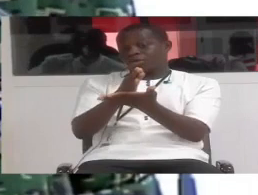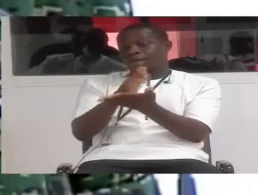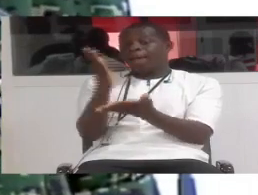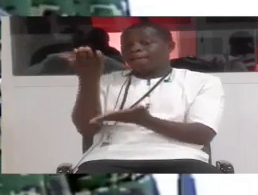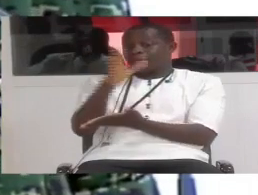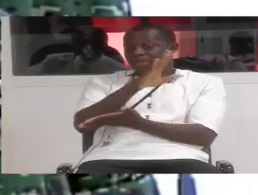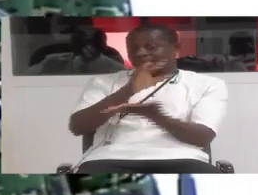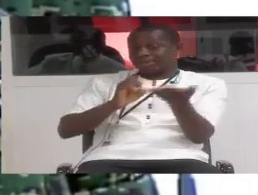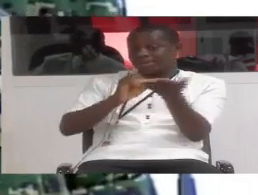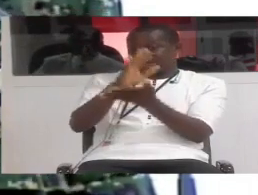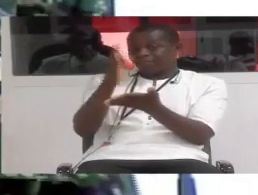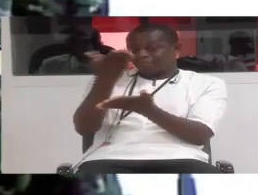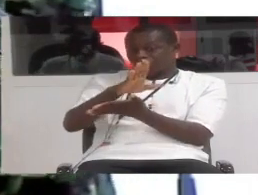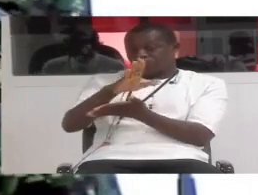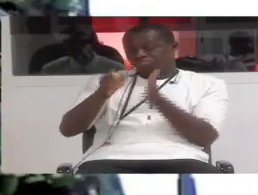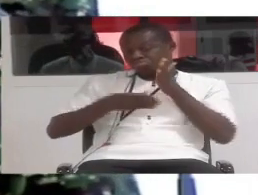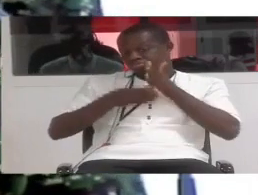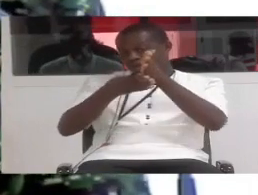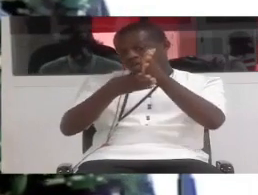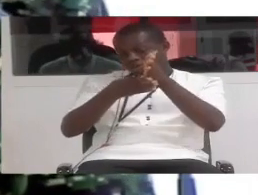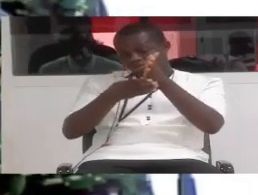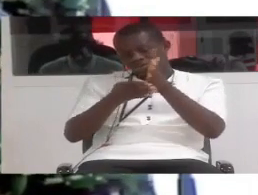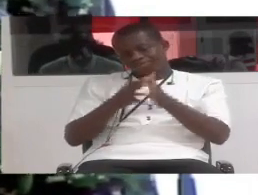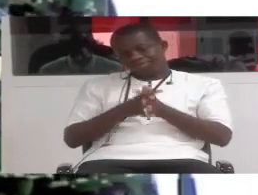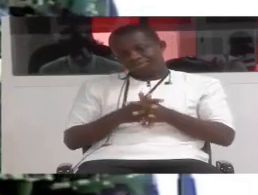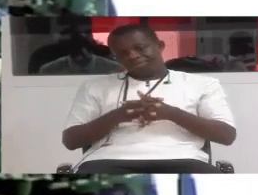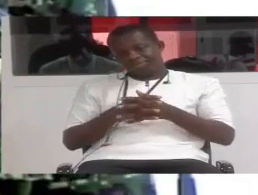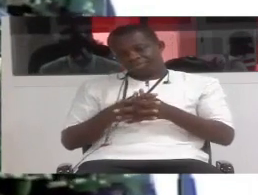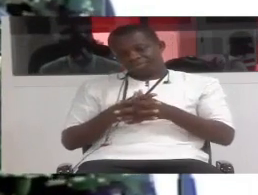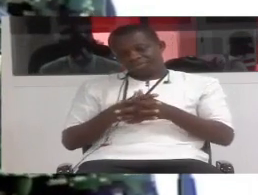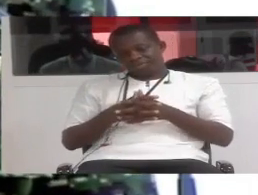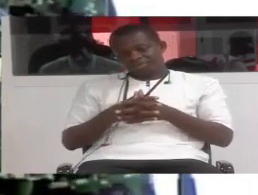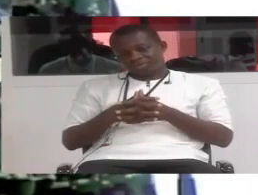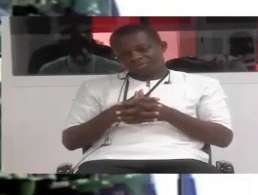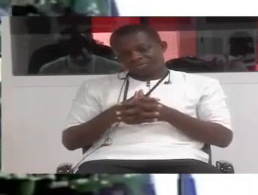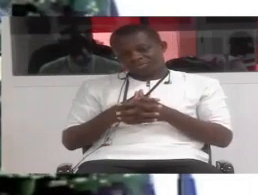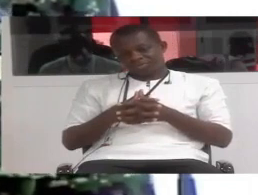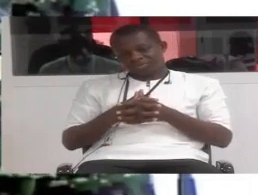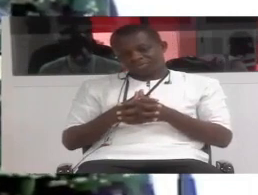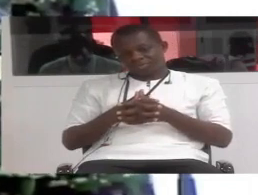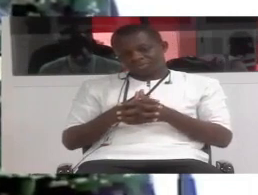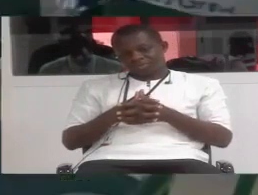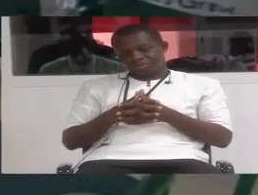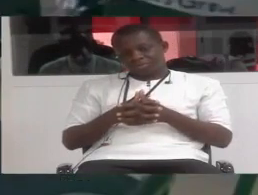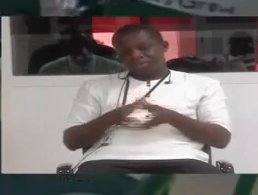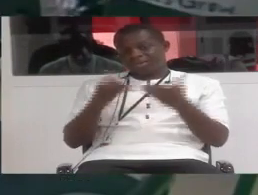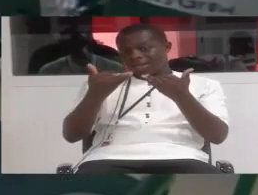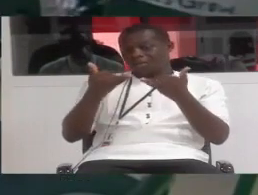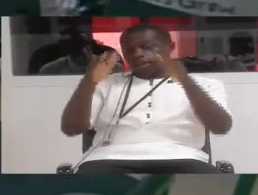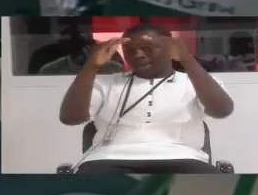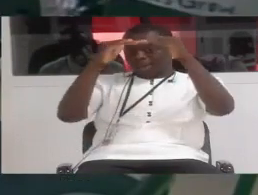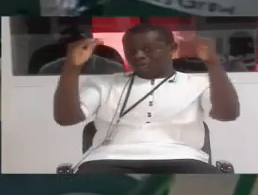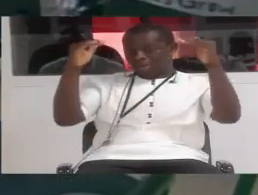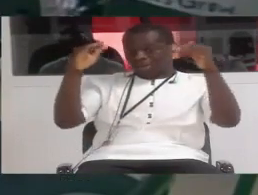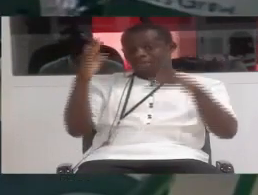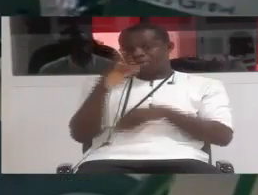la suñ jiti am. That's the truth. Probably that was the order that our leaders got. So equally,